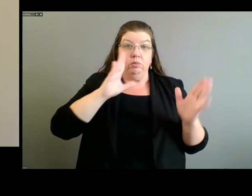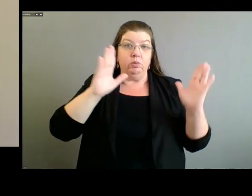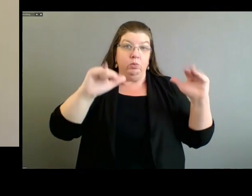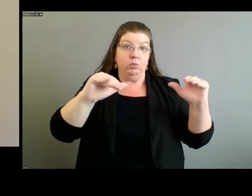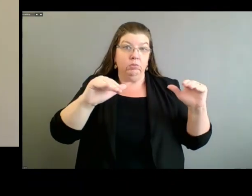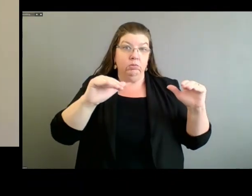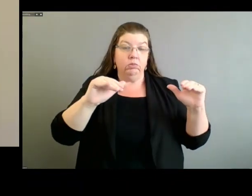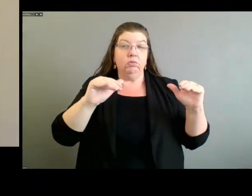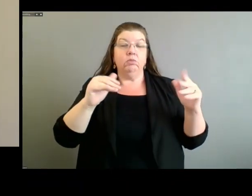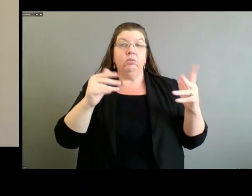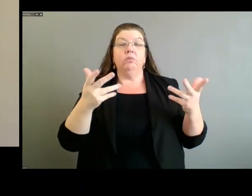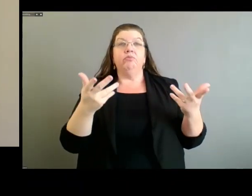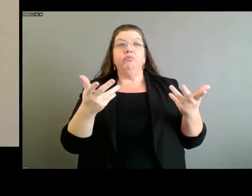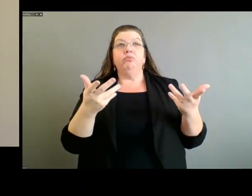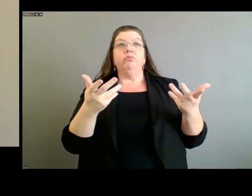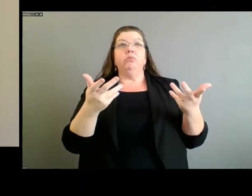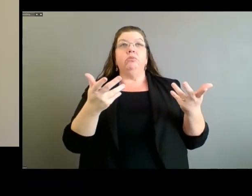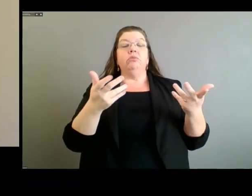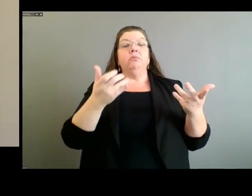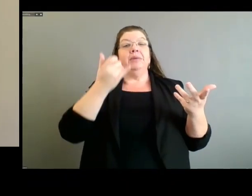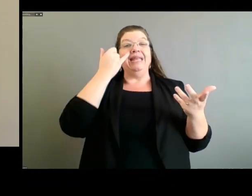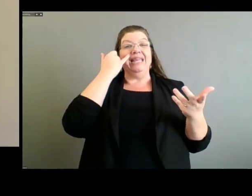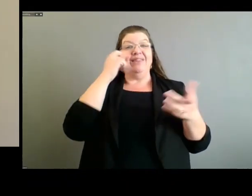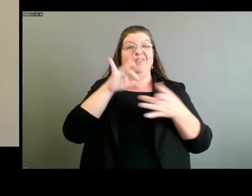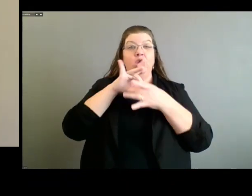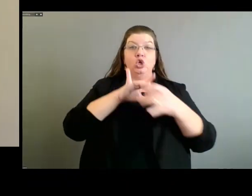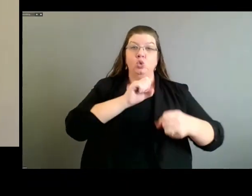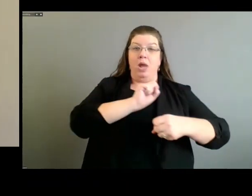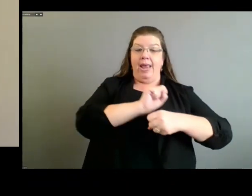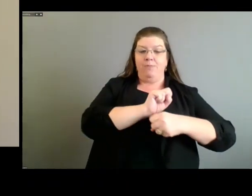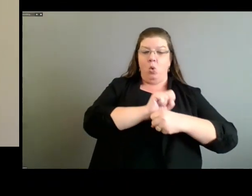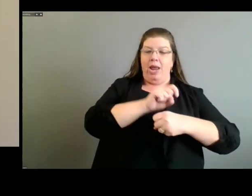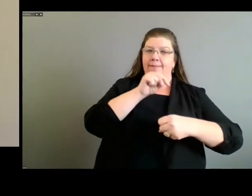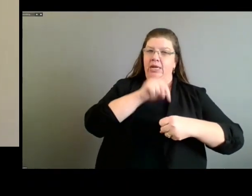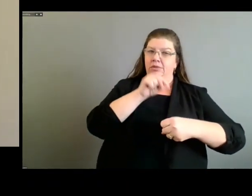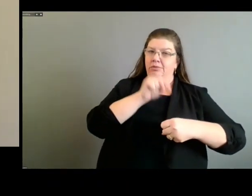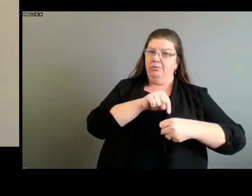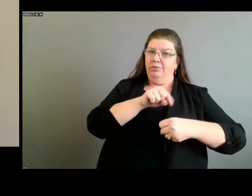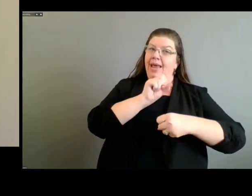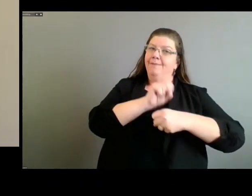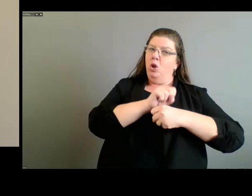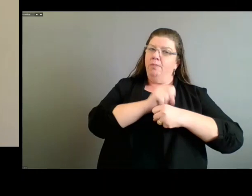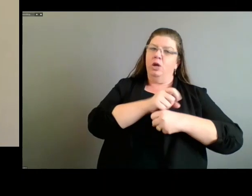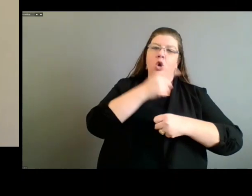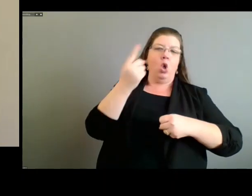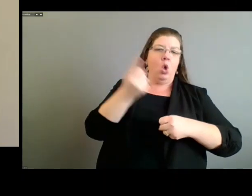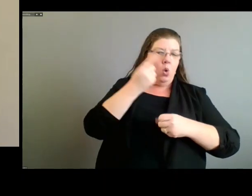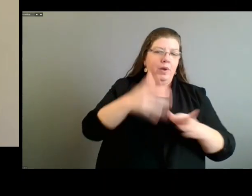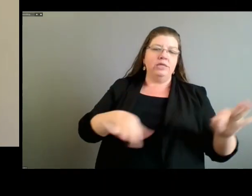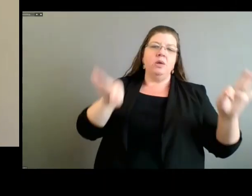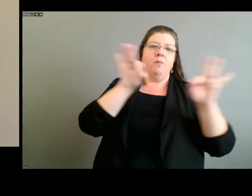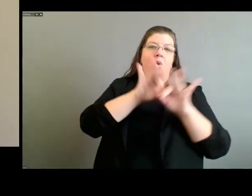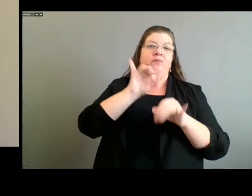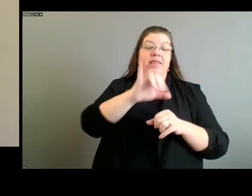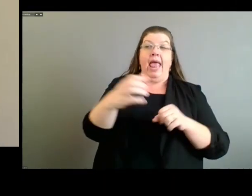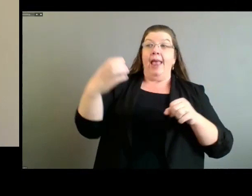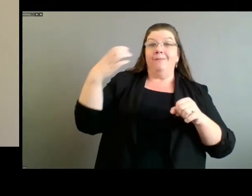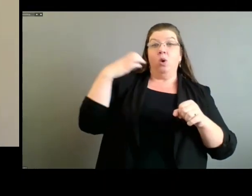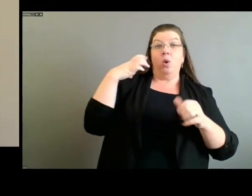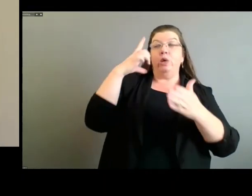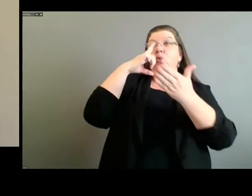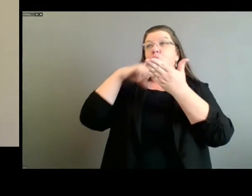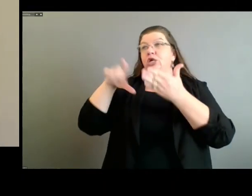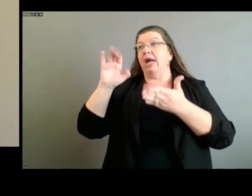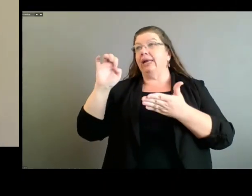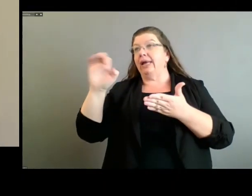But if it comes to employment, it will always be very important for the employer to check with Carl OSHA as